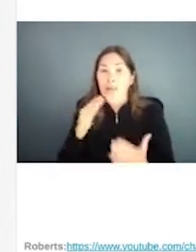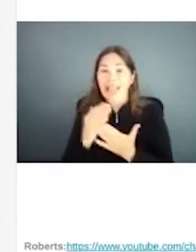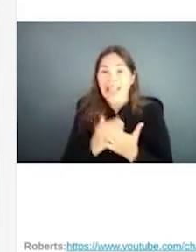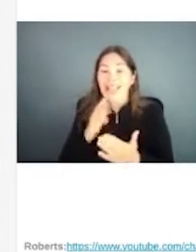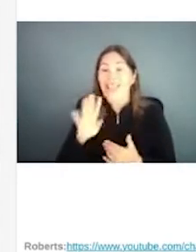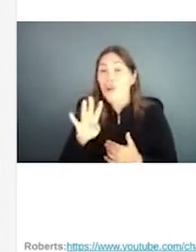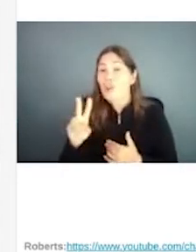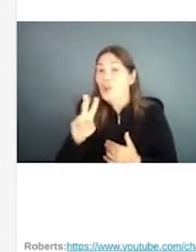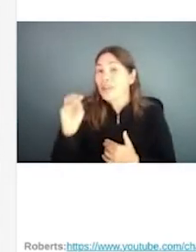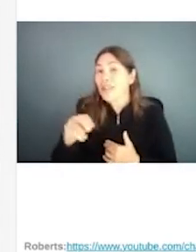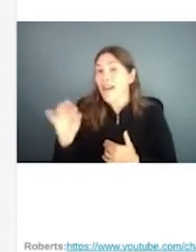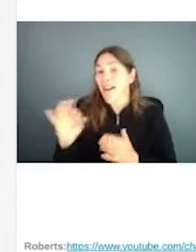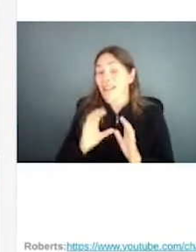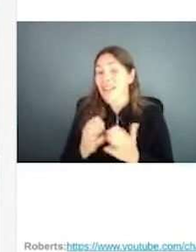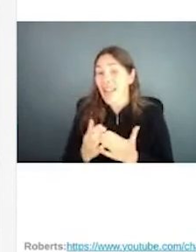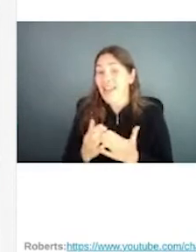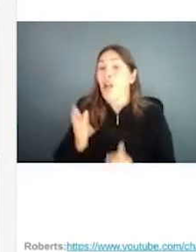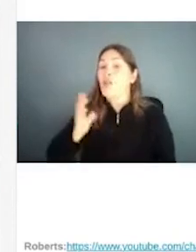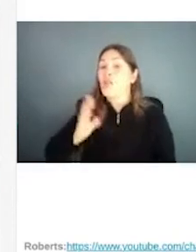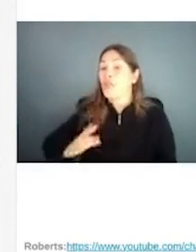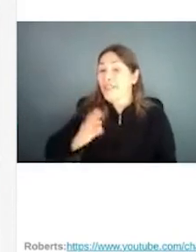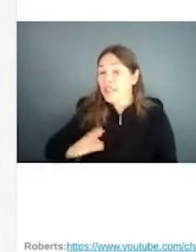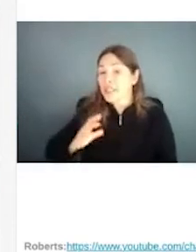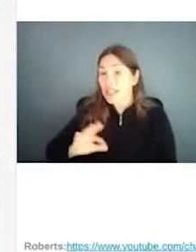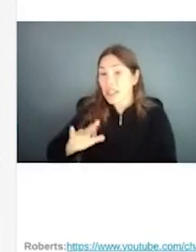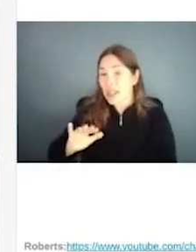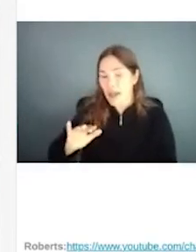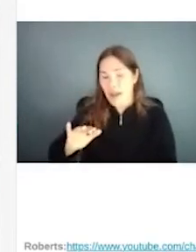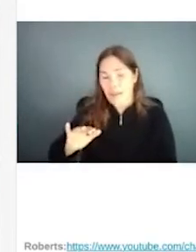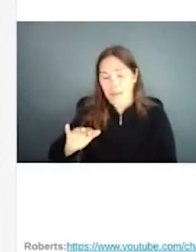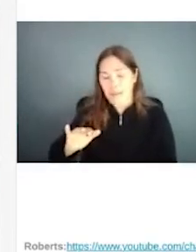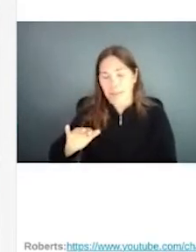of the class. This was previously